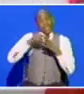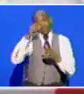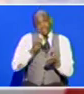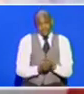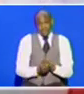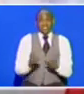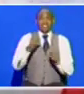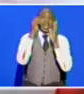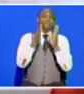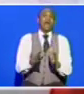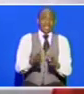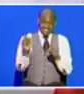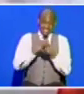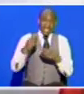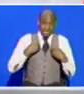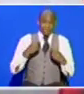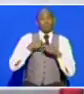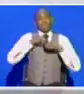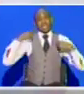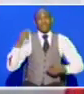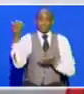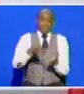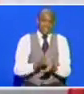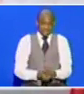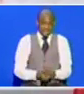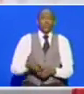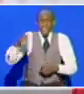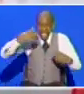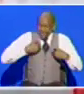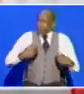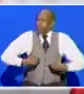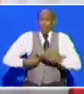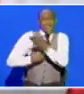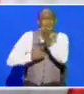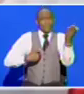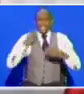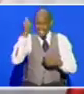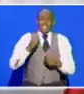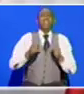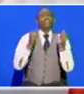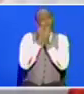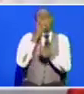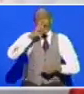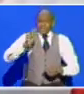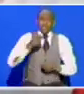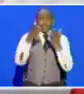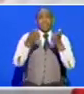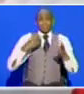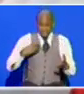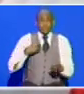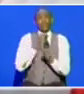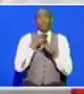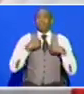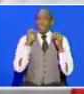driver wa hiyo train kutoka China. Na kuna vijana wa Kenya milioni 12 ambao hawana